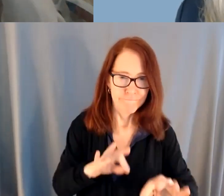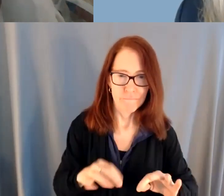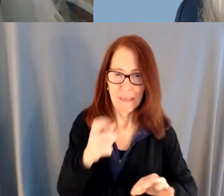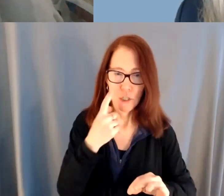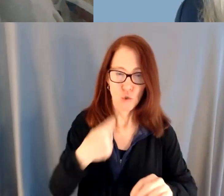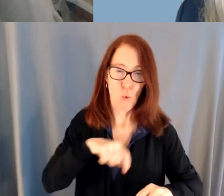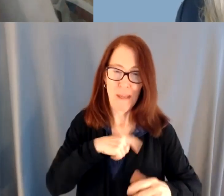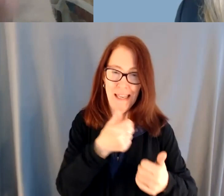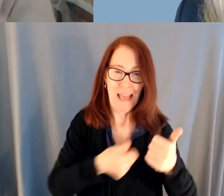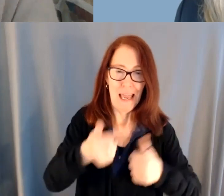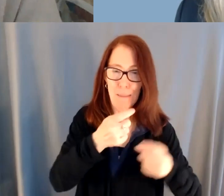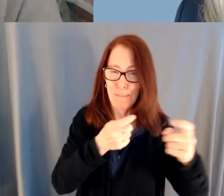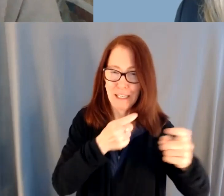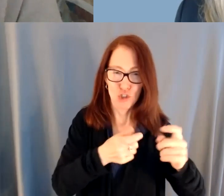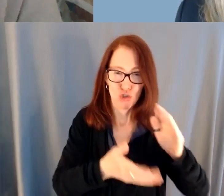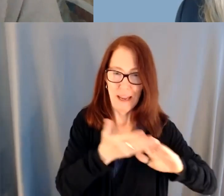possible to implement that.